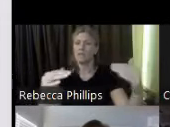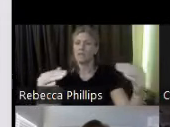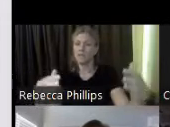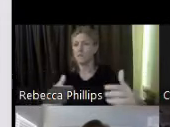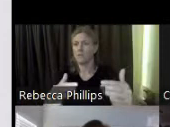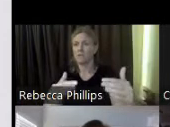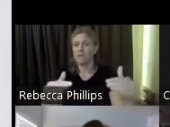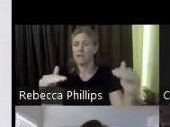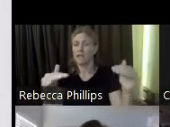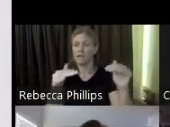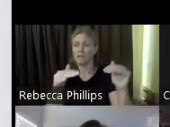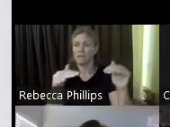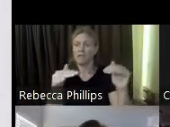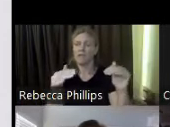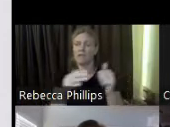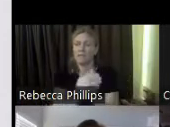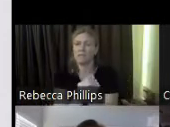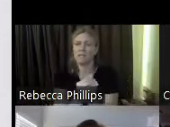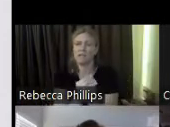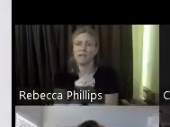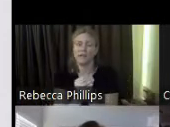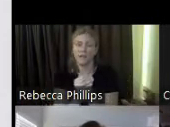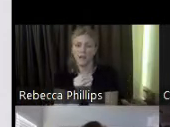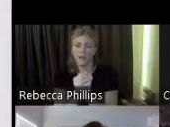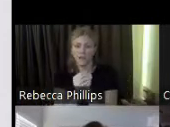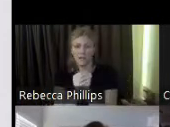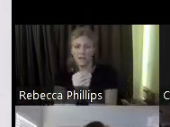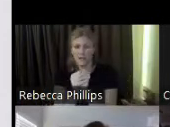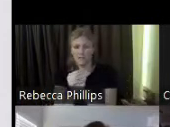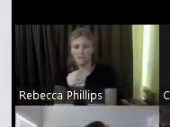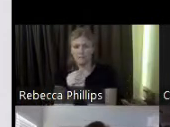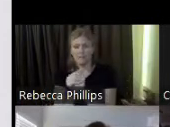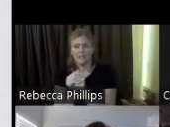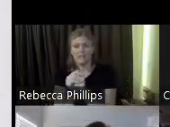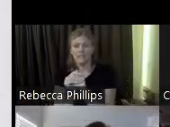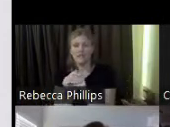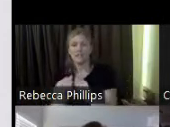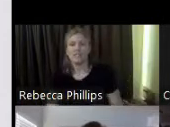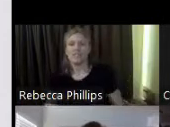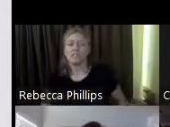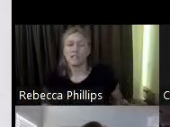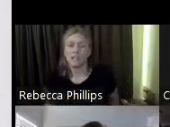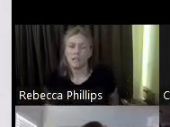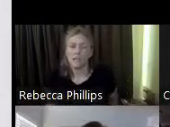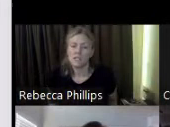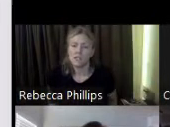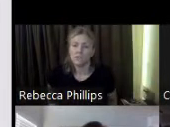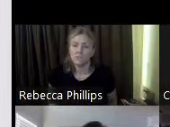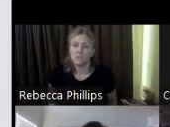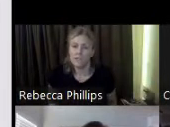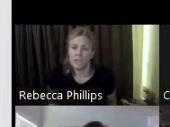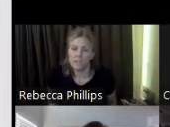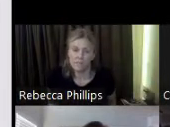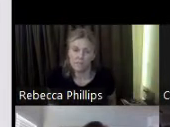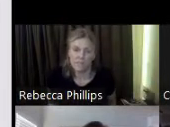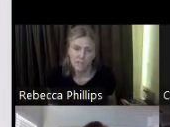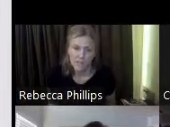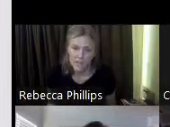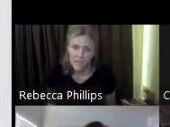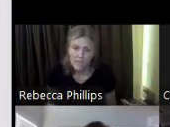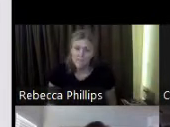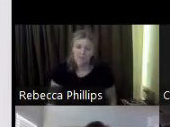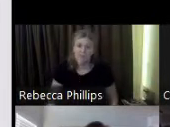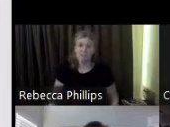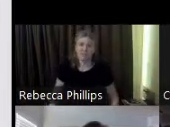would have more of a community of deaf people together. But then he started his schools for the deaf. So